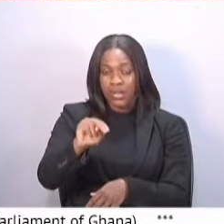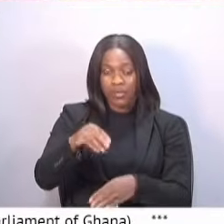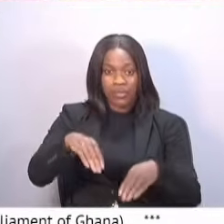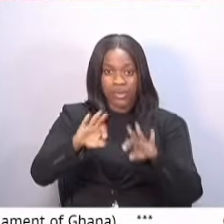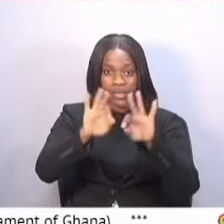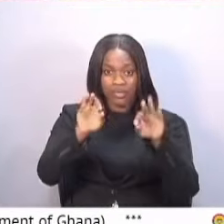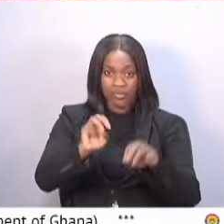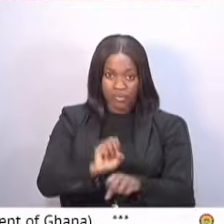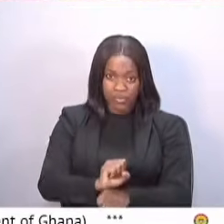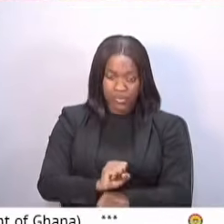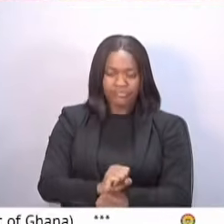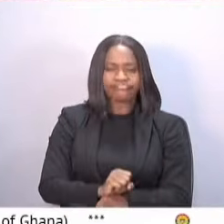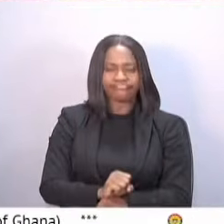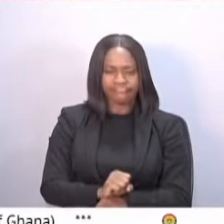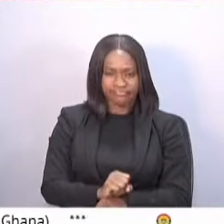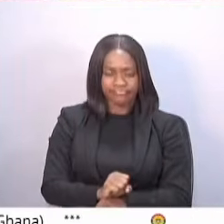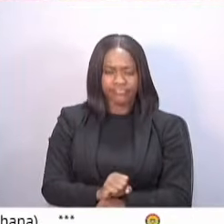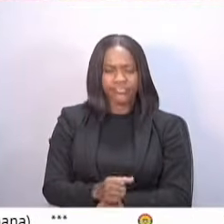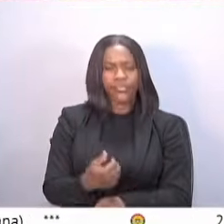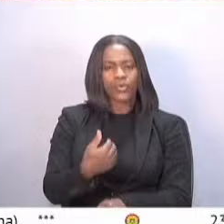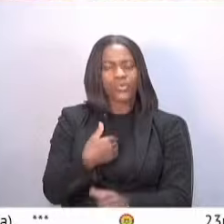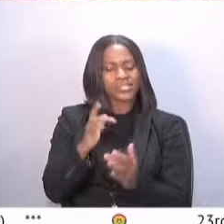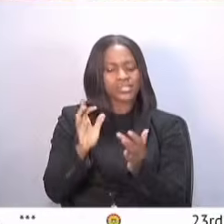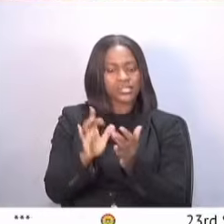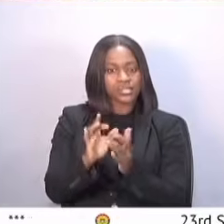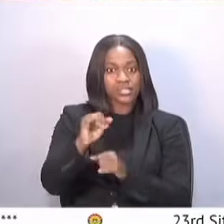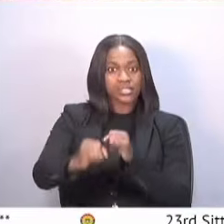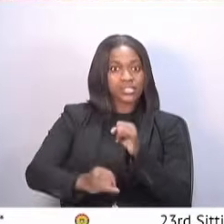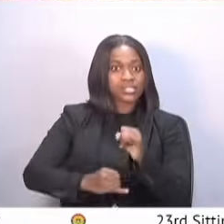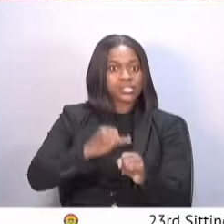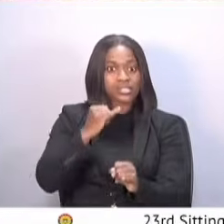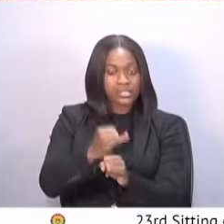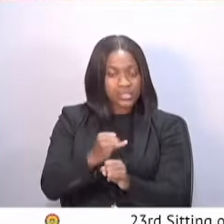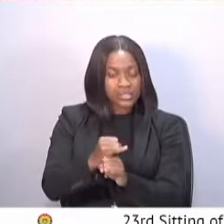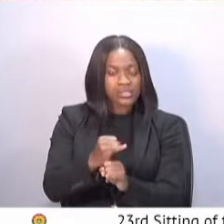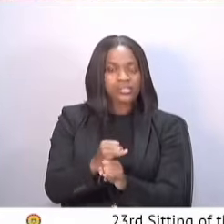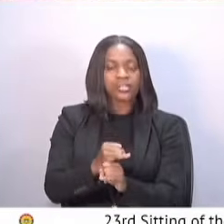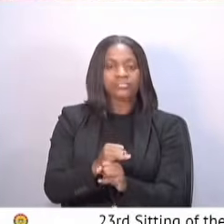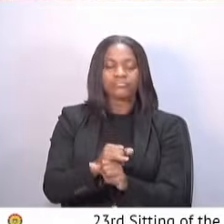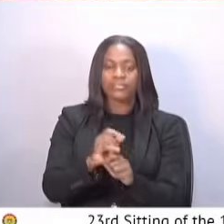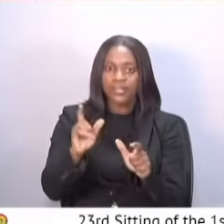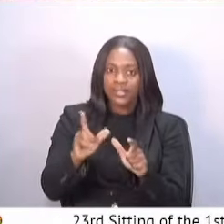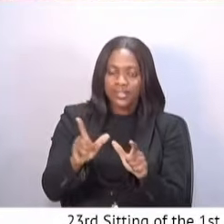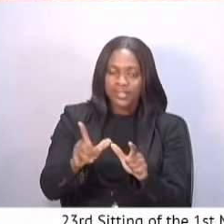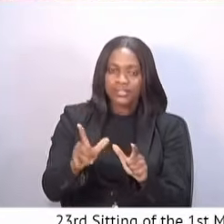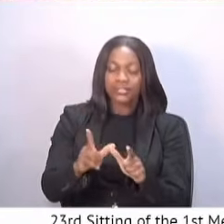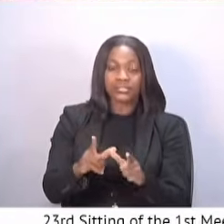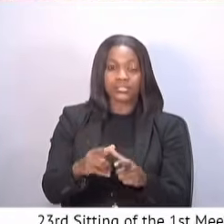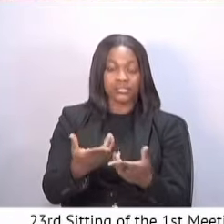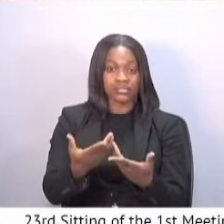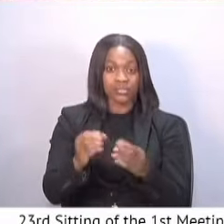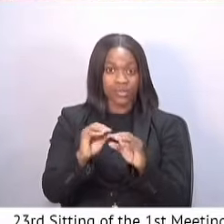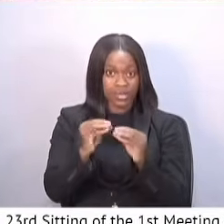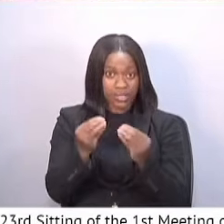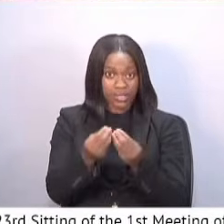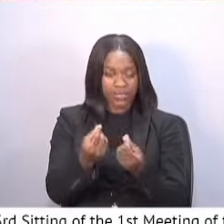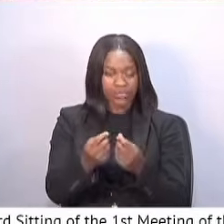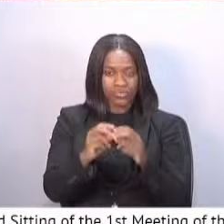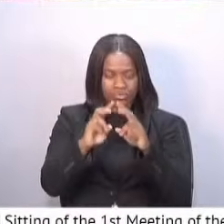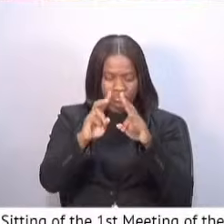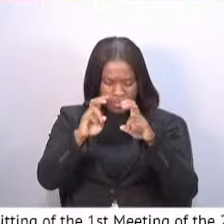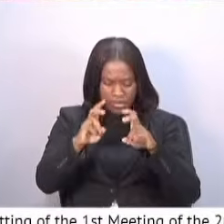Carbon Market Office engages internationally accredited independent validation bodies to assess